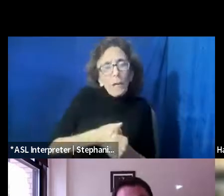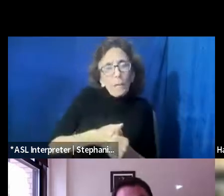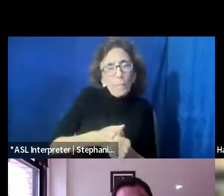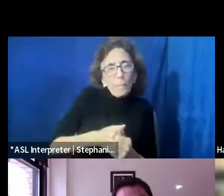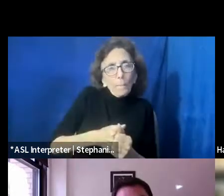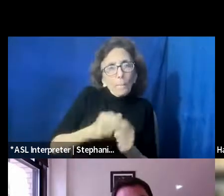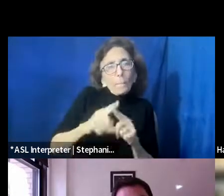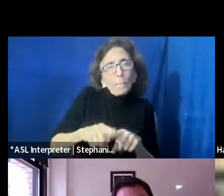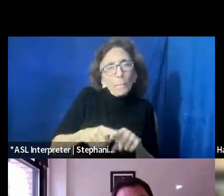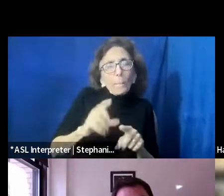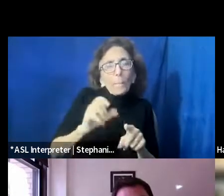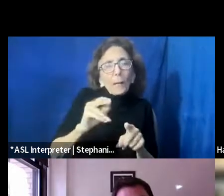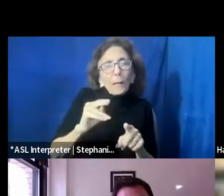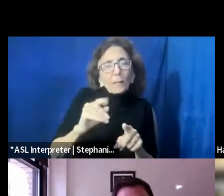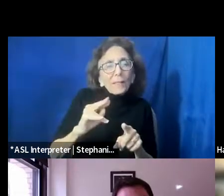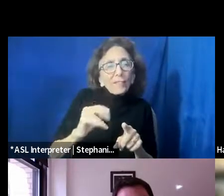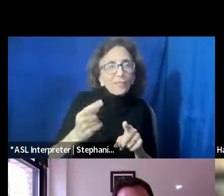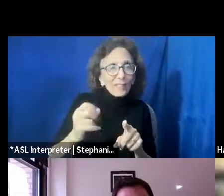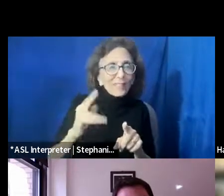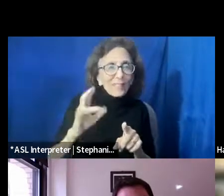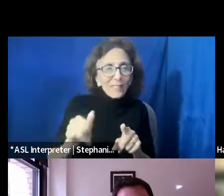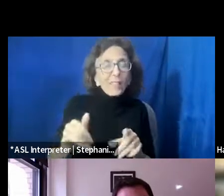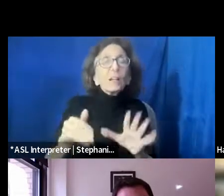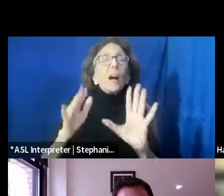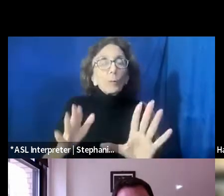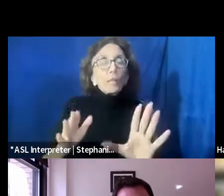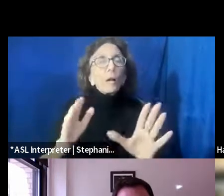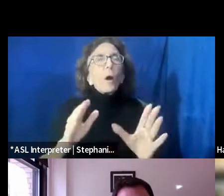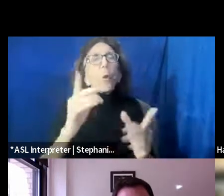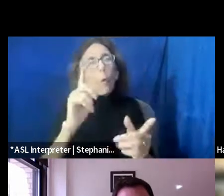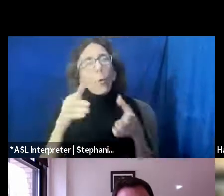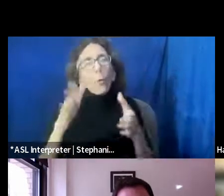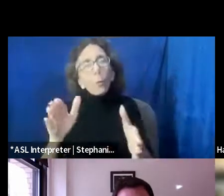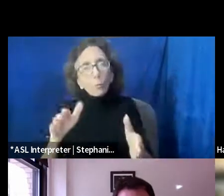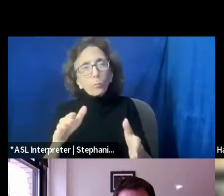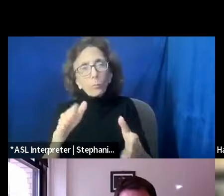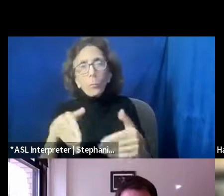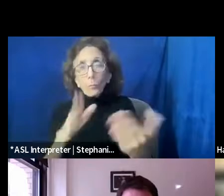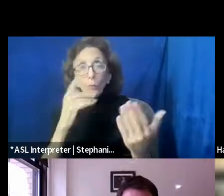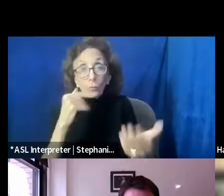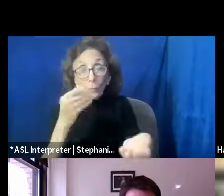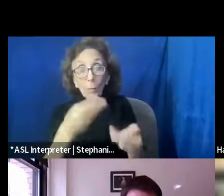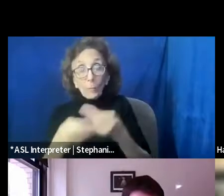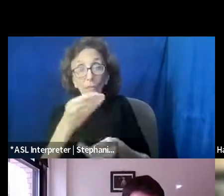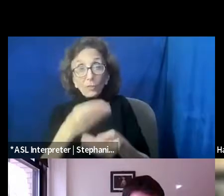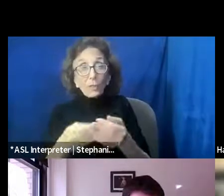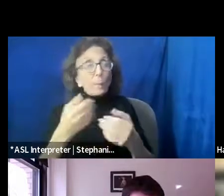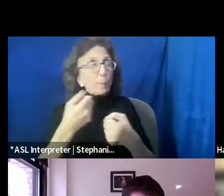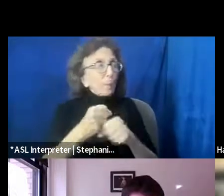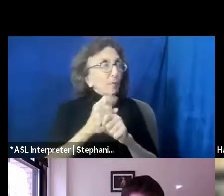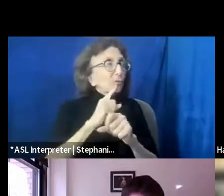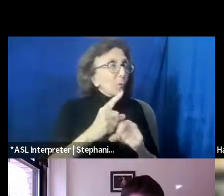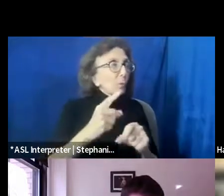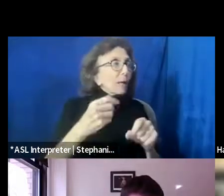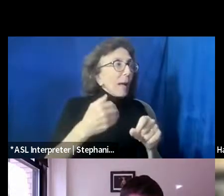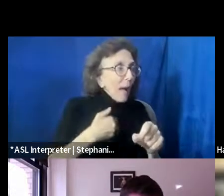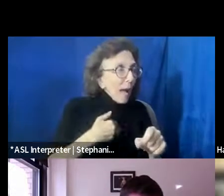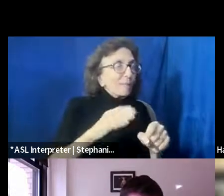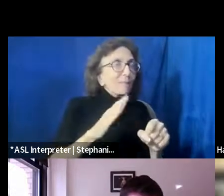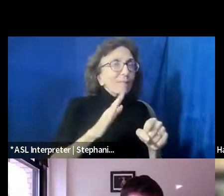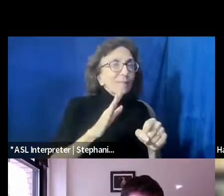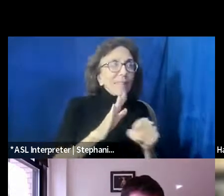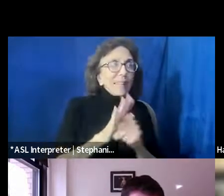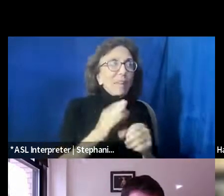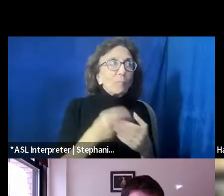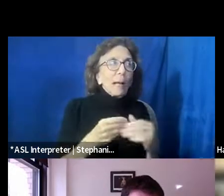know, of sort of making sure that you have the ability to maneuver around new and exciting